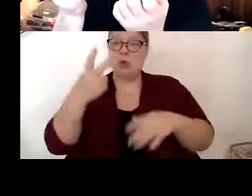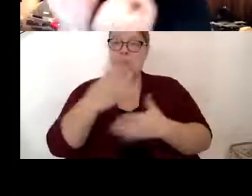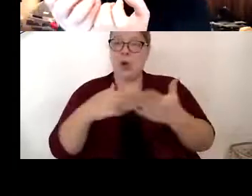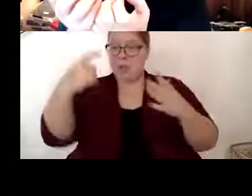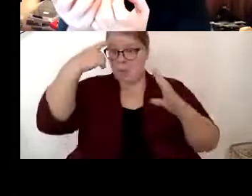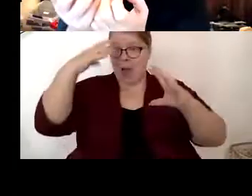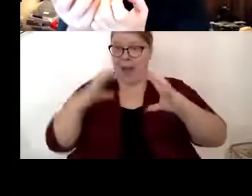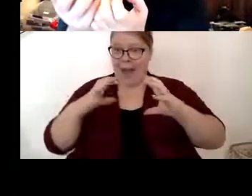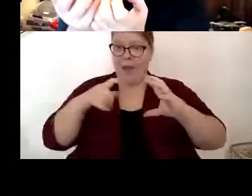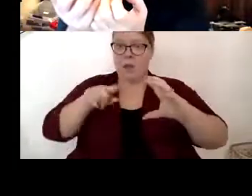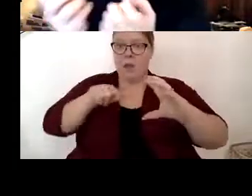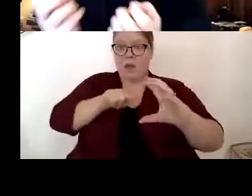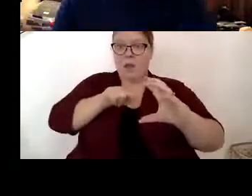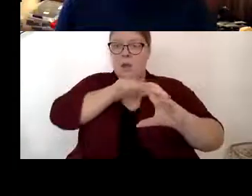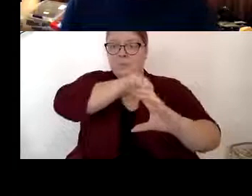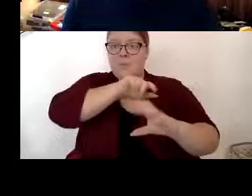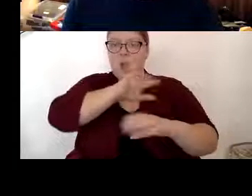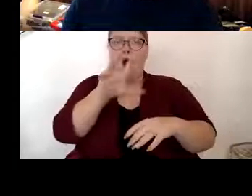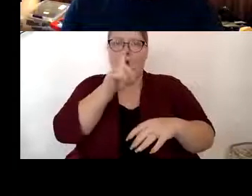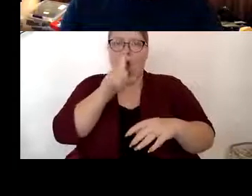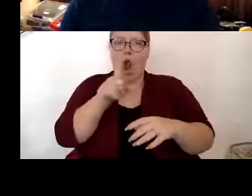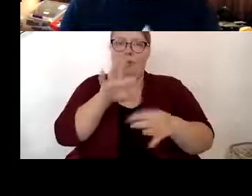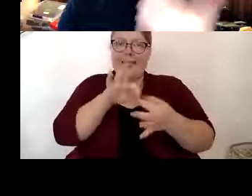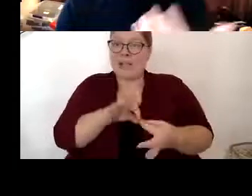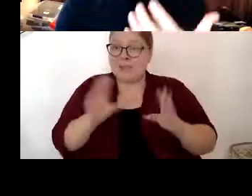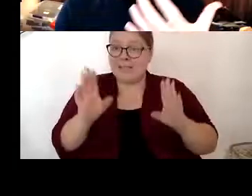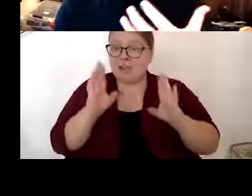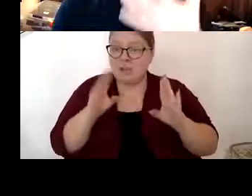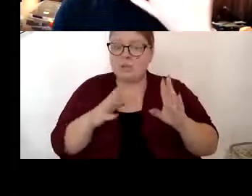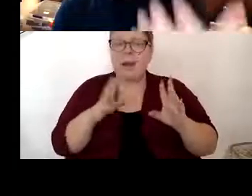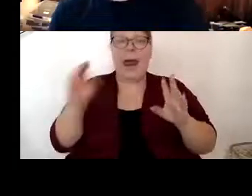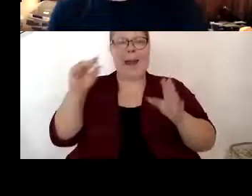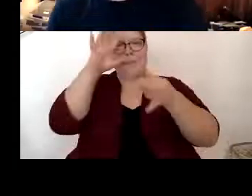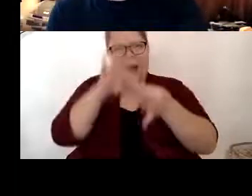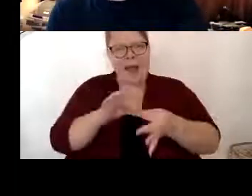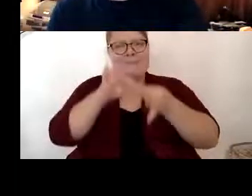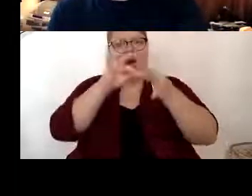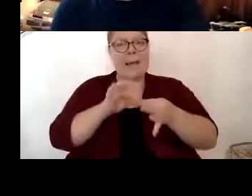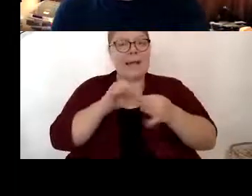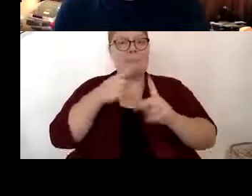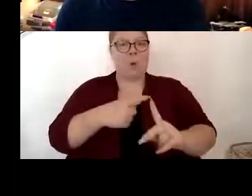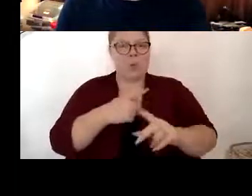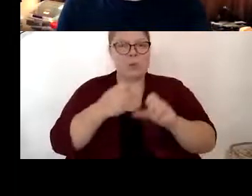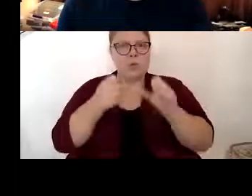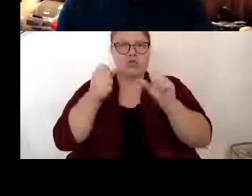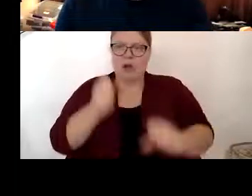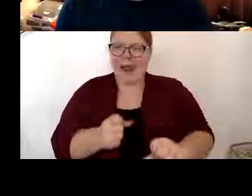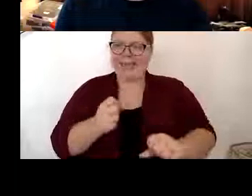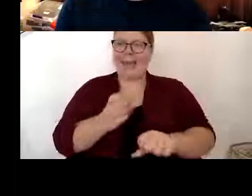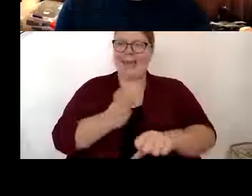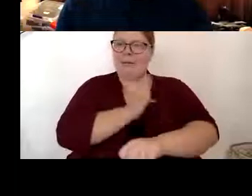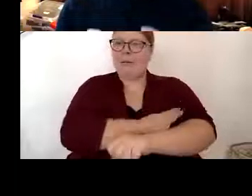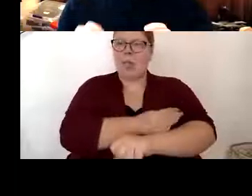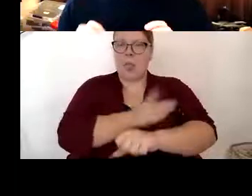are implicated in attention. And mindfulness, incidentally, strengthens those particular parts of the brain